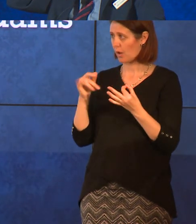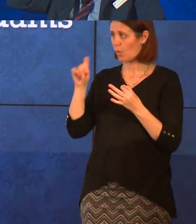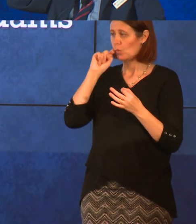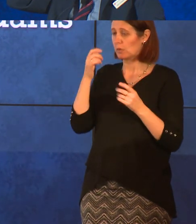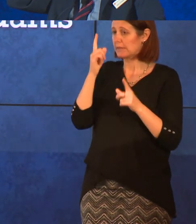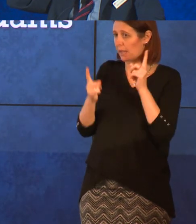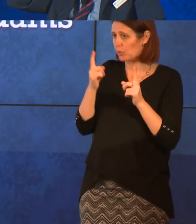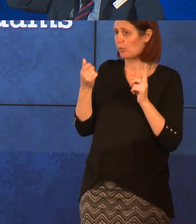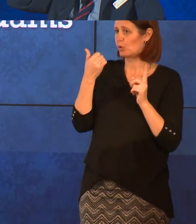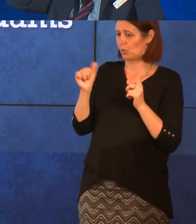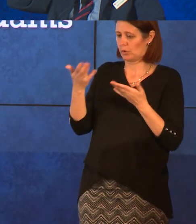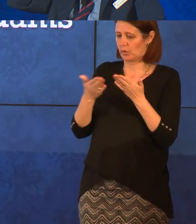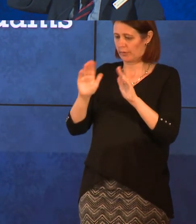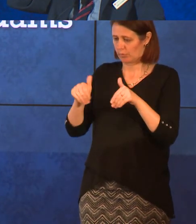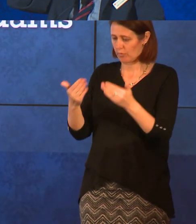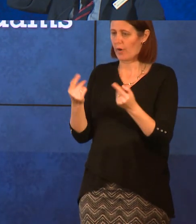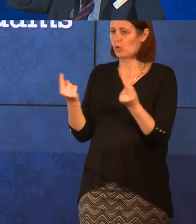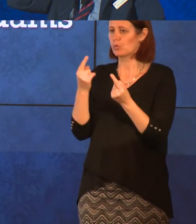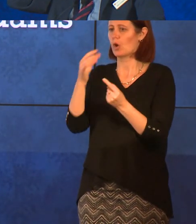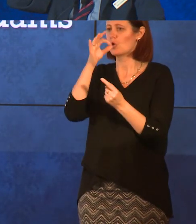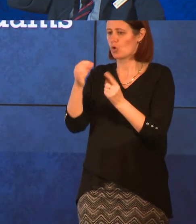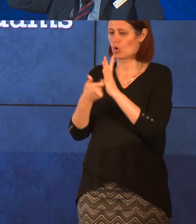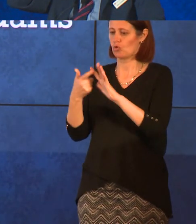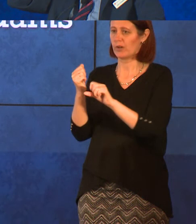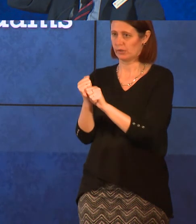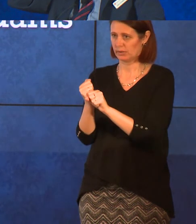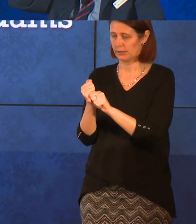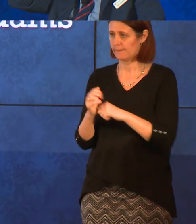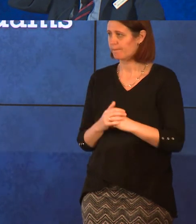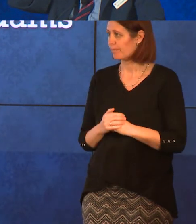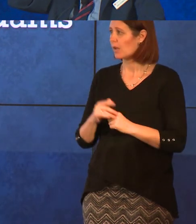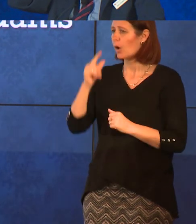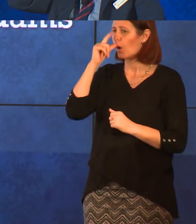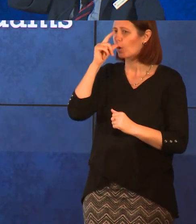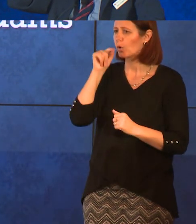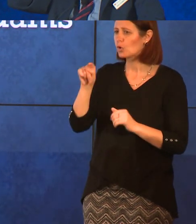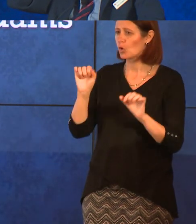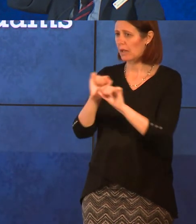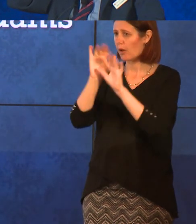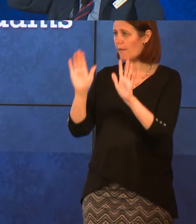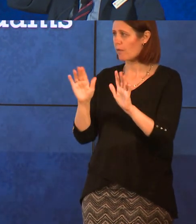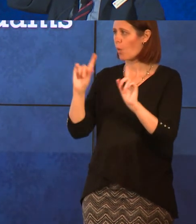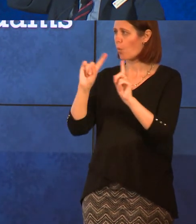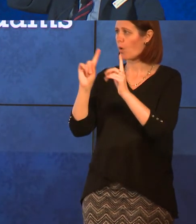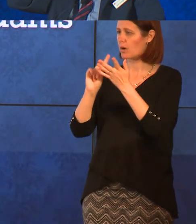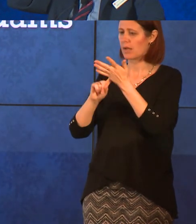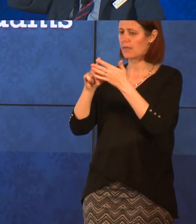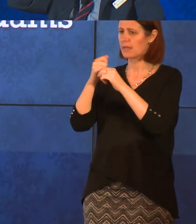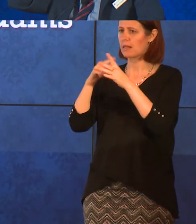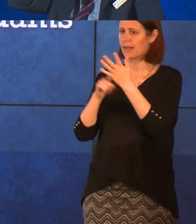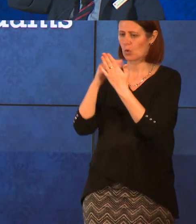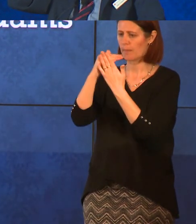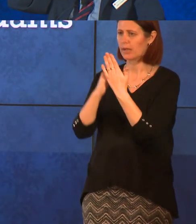sometimes using service providers who are not registered. And could you clarify what the legal basis